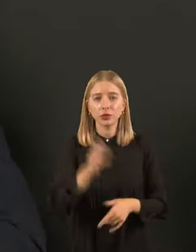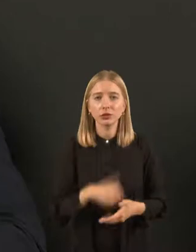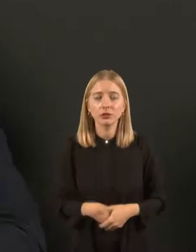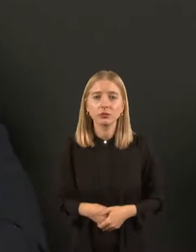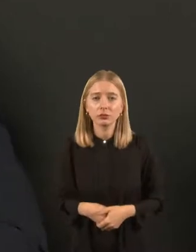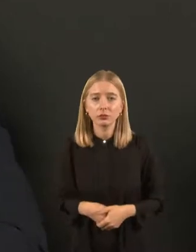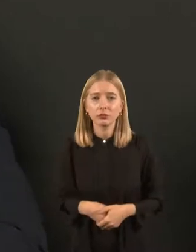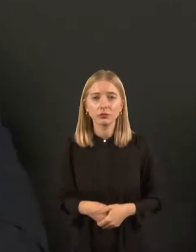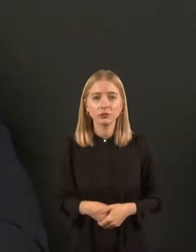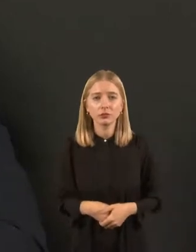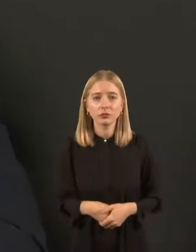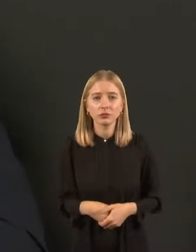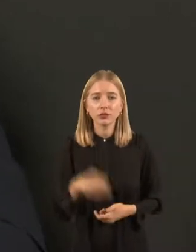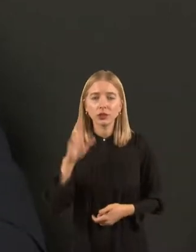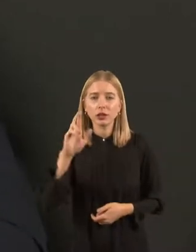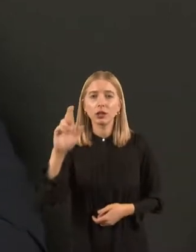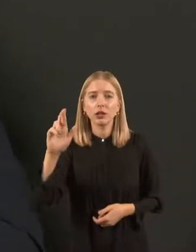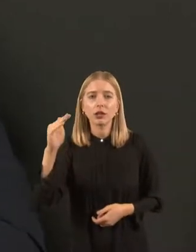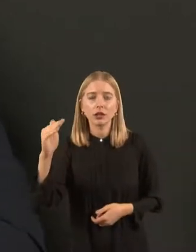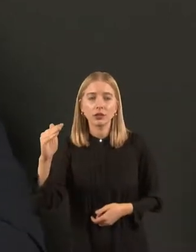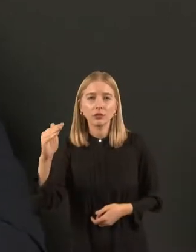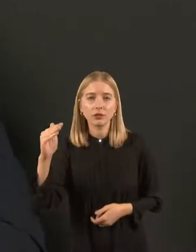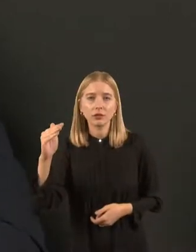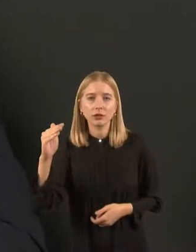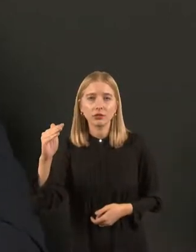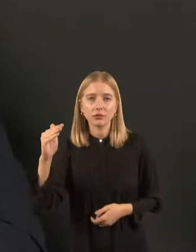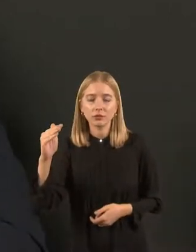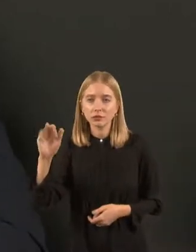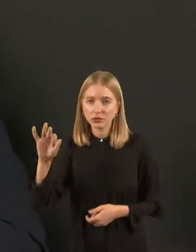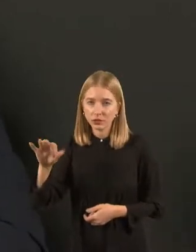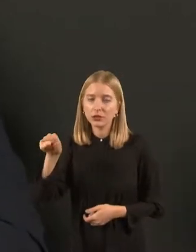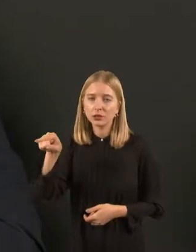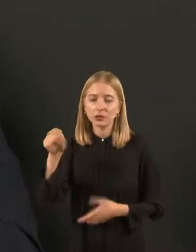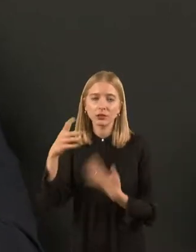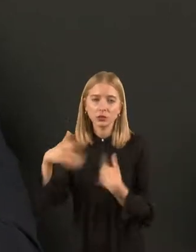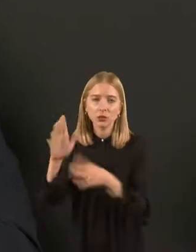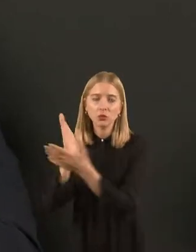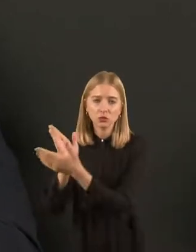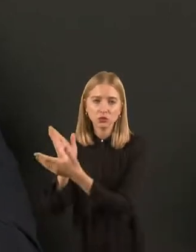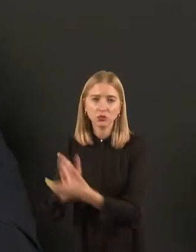are gaining momentum. We also have some support schemes, for example, the